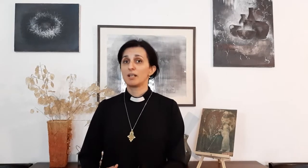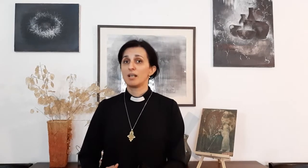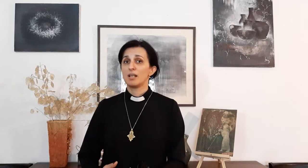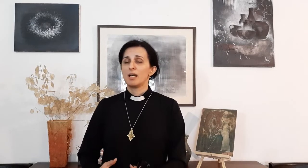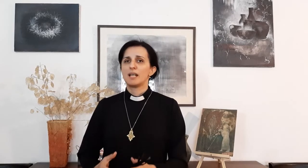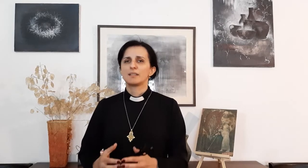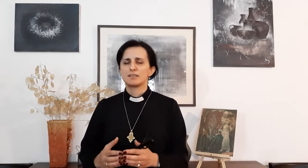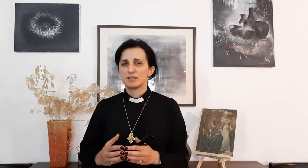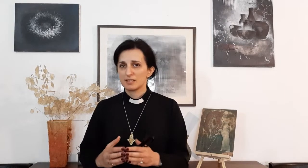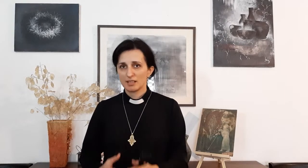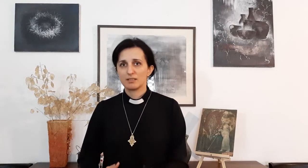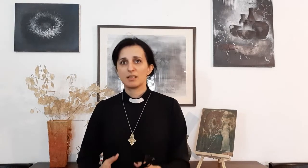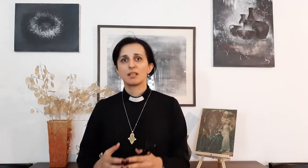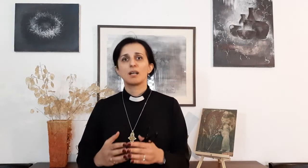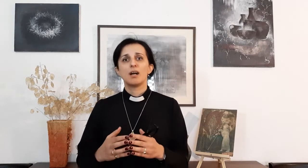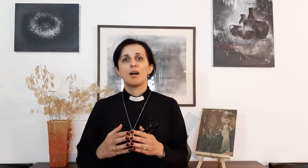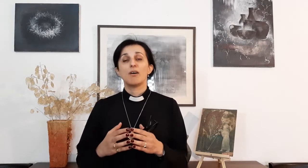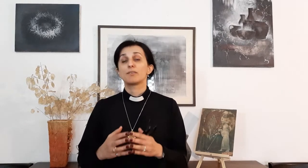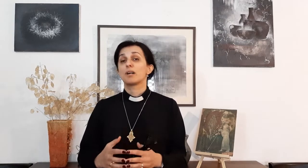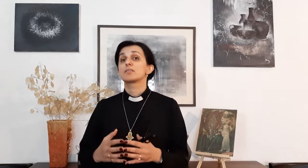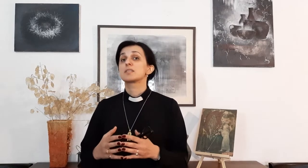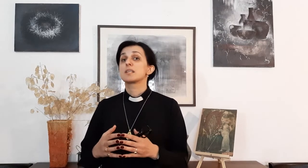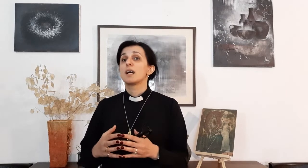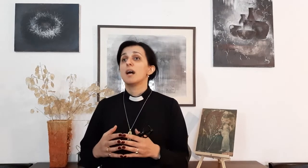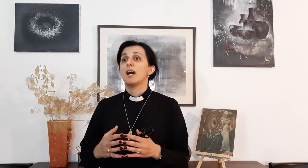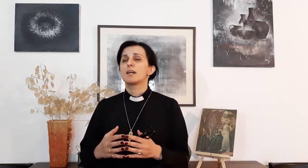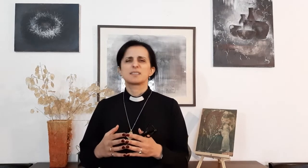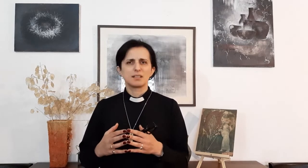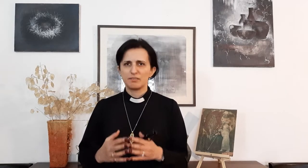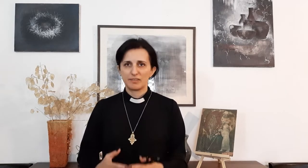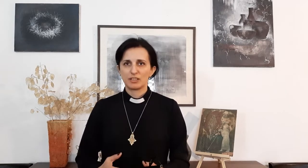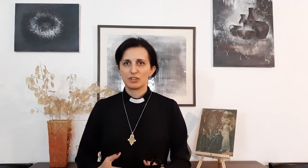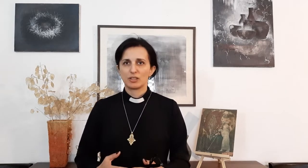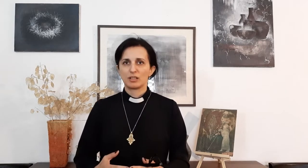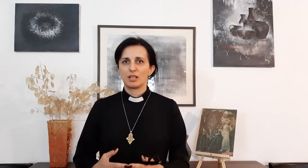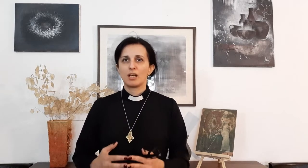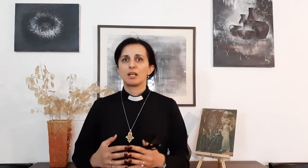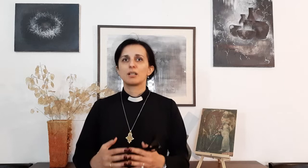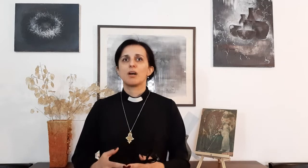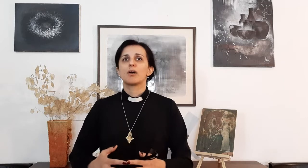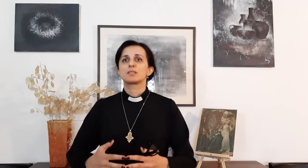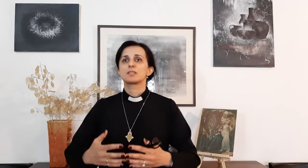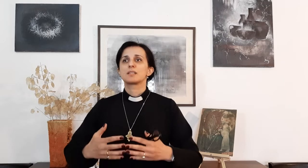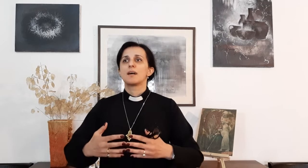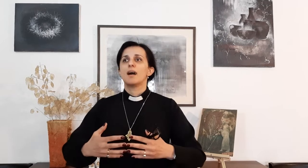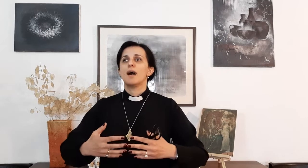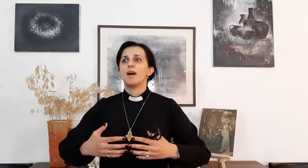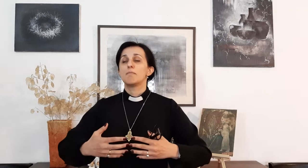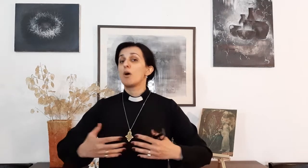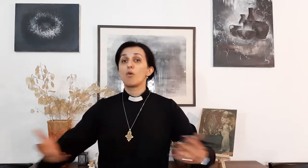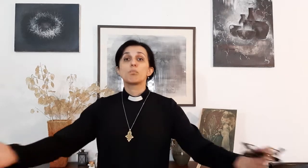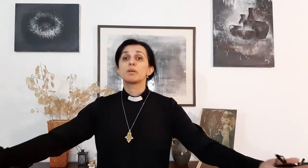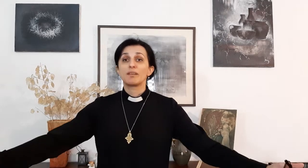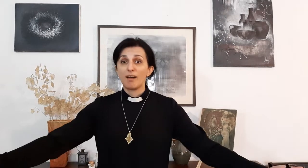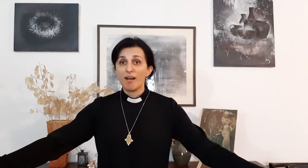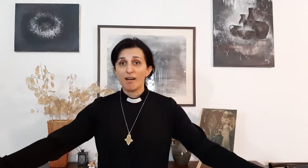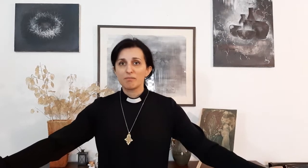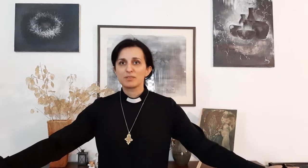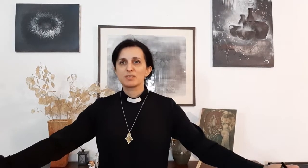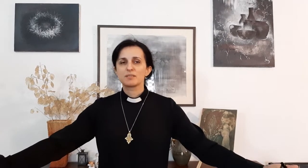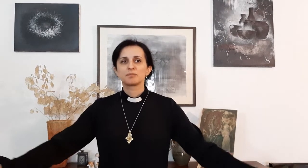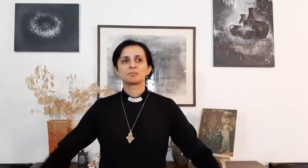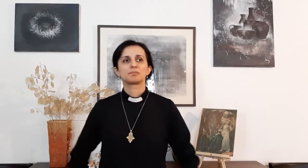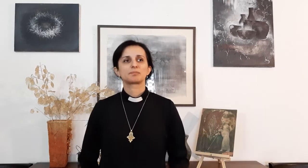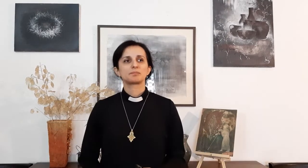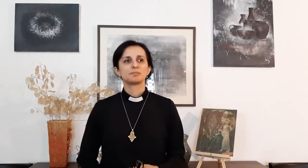love and understanding of God's salvation, God's open